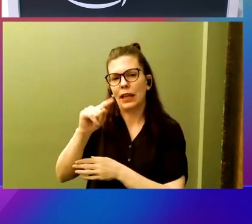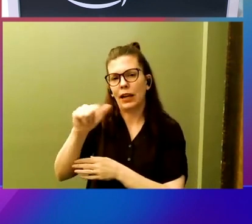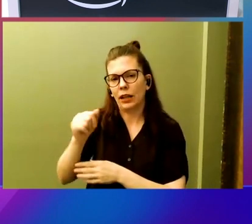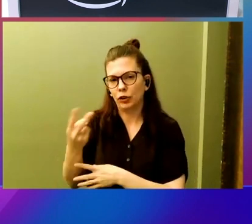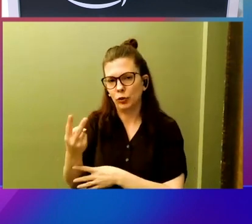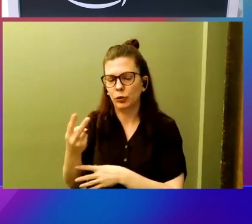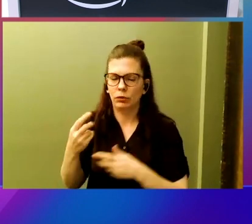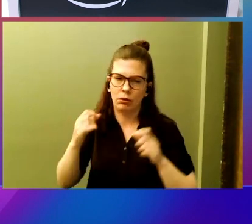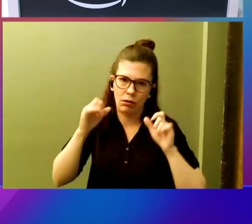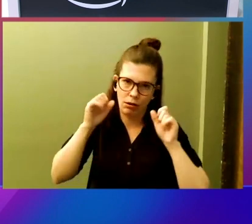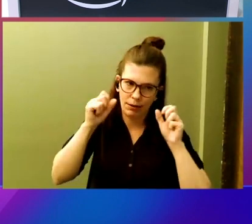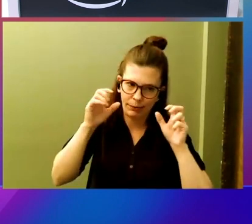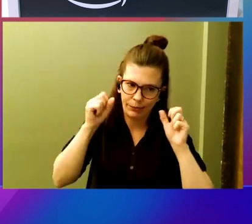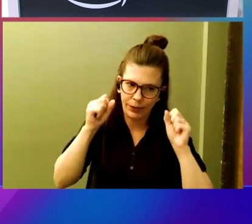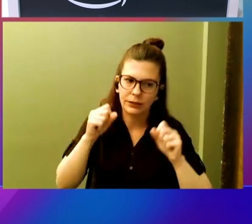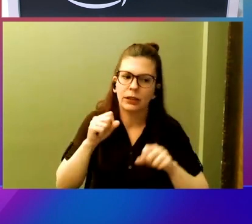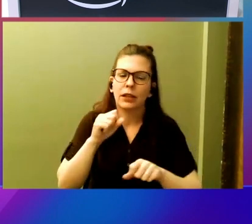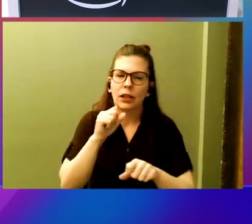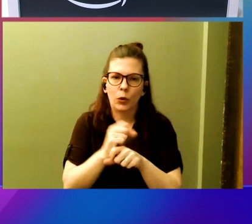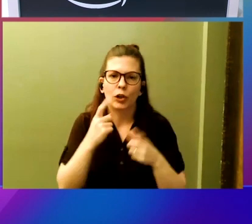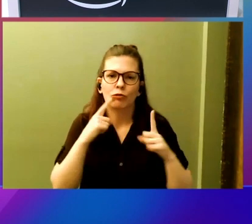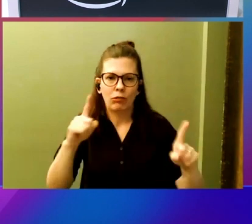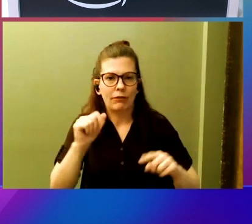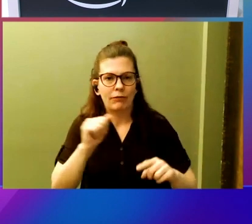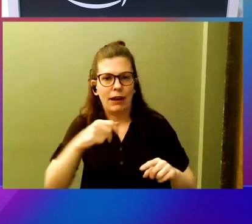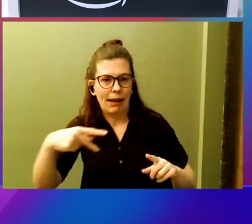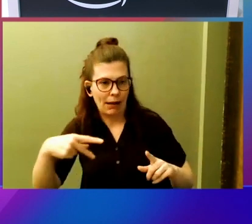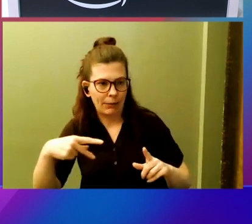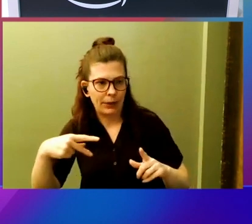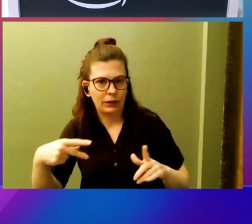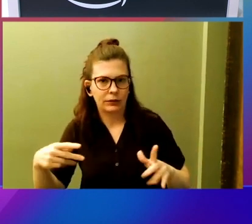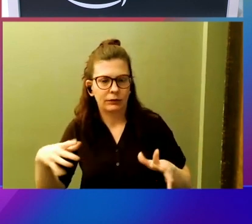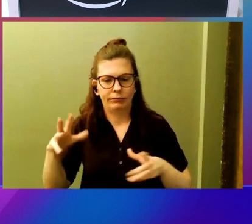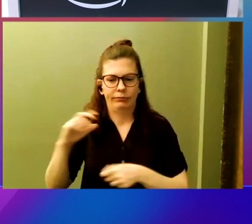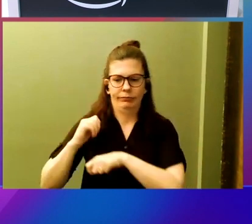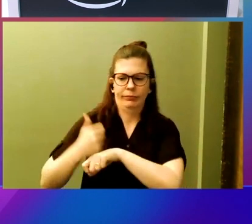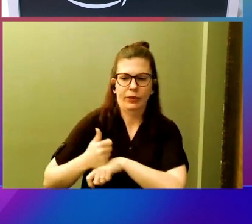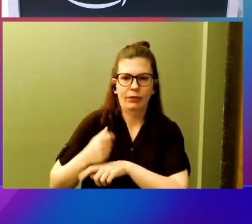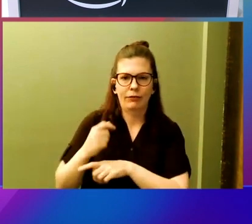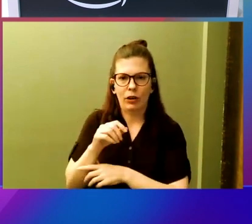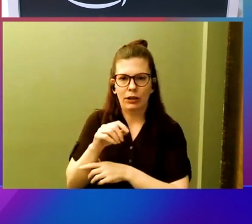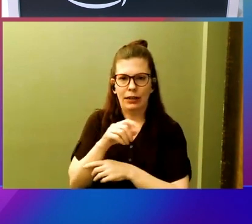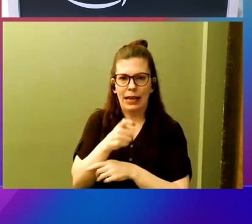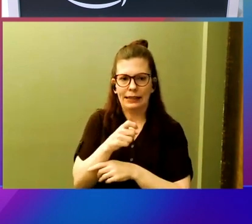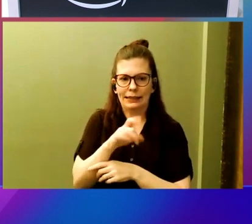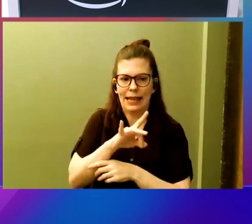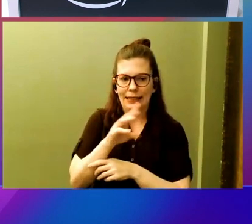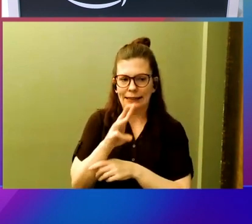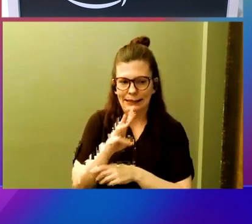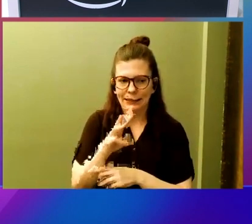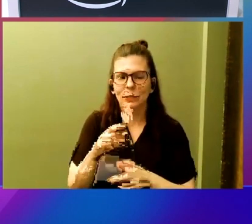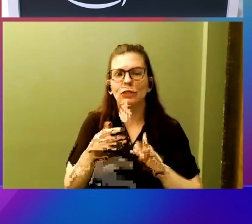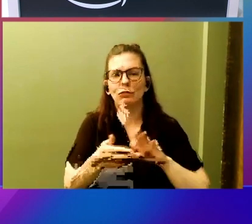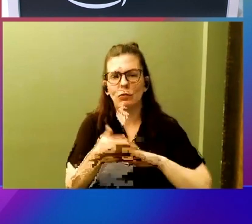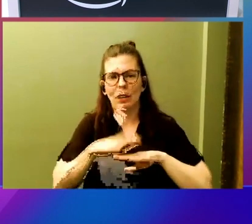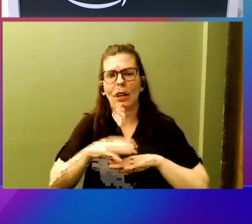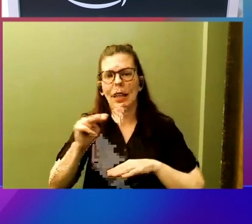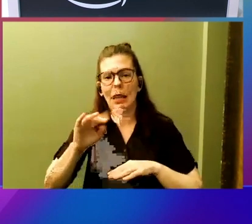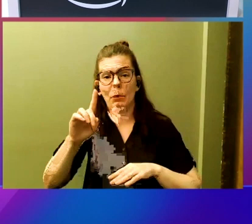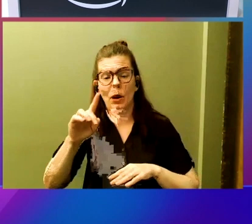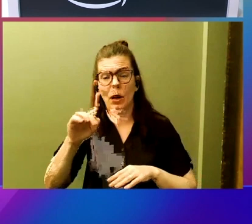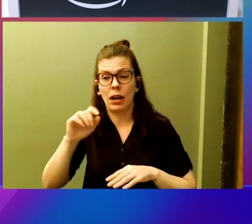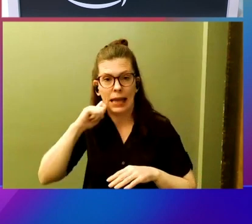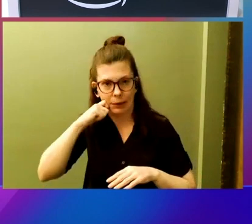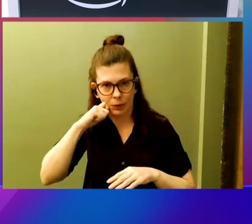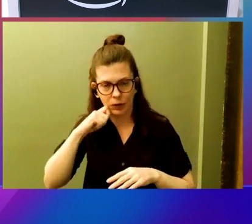to get application compiled for x86 to run on M1 Apple Silicon. But